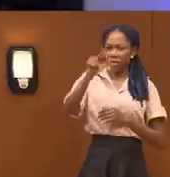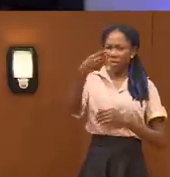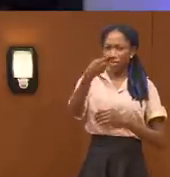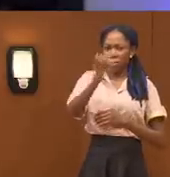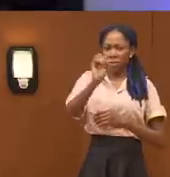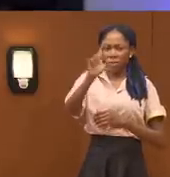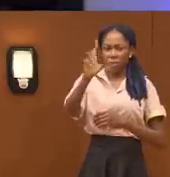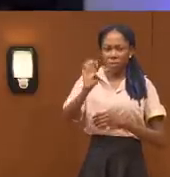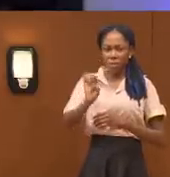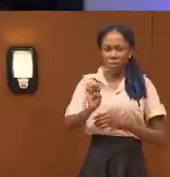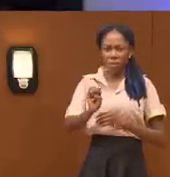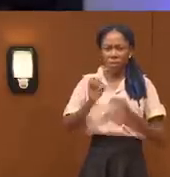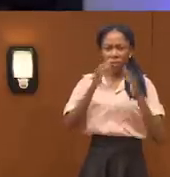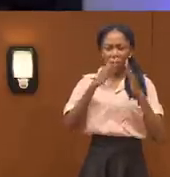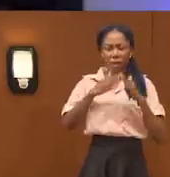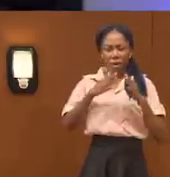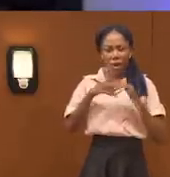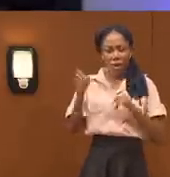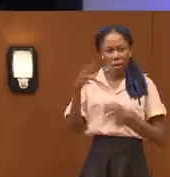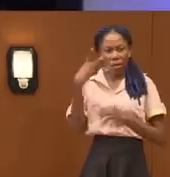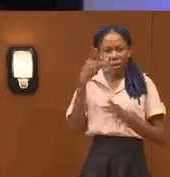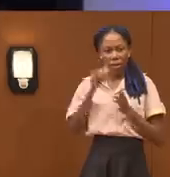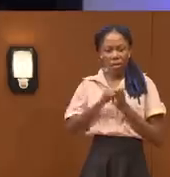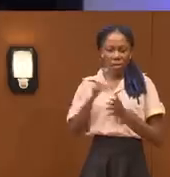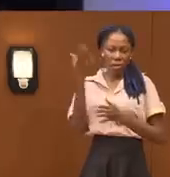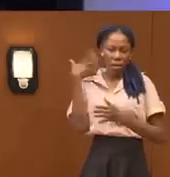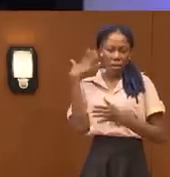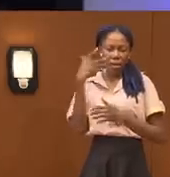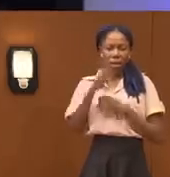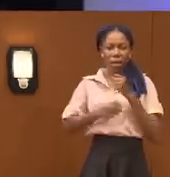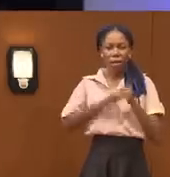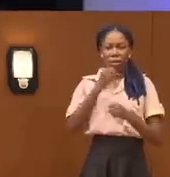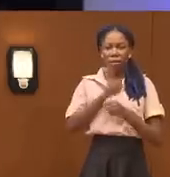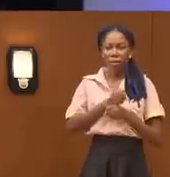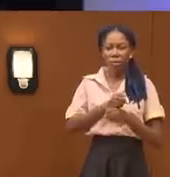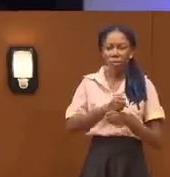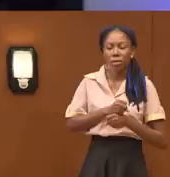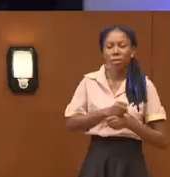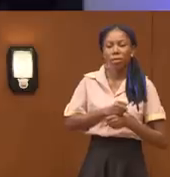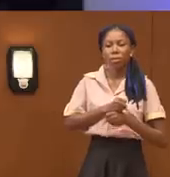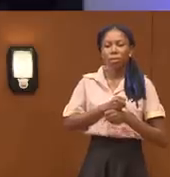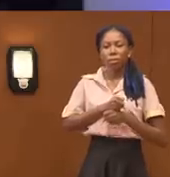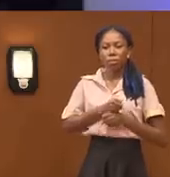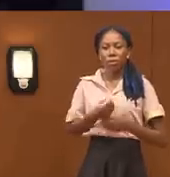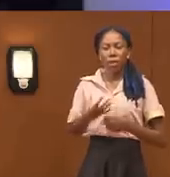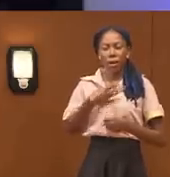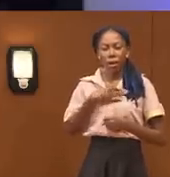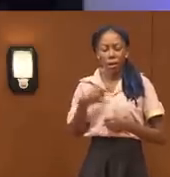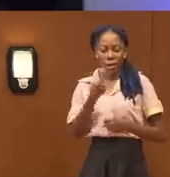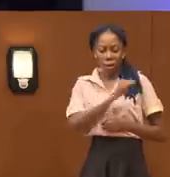that last year, some tenant complains, even though on opposite this room, the room is